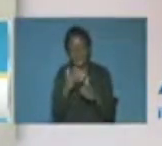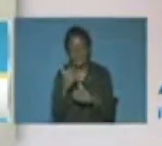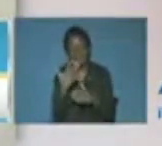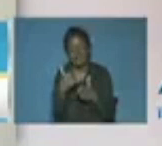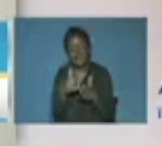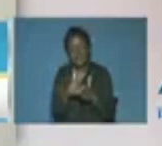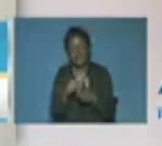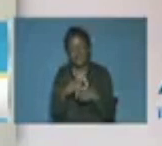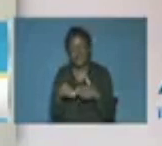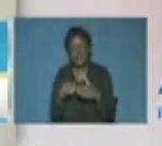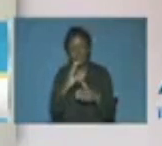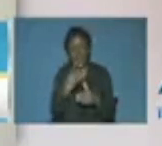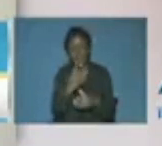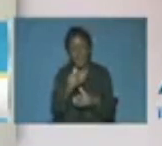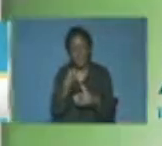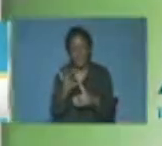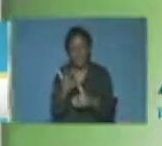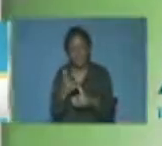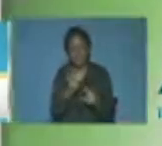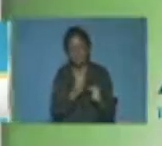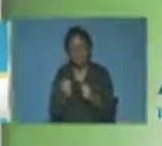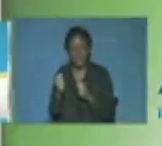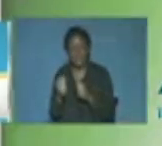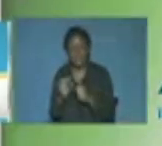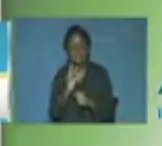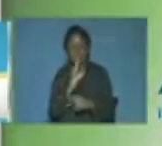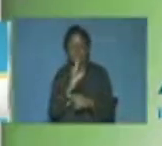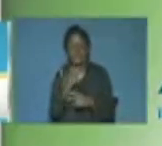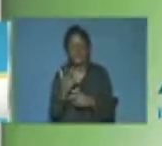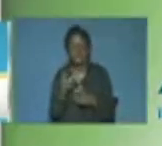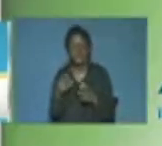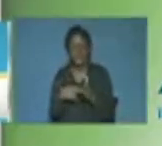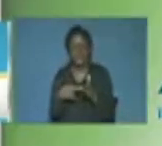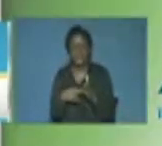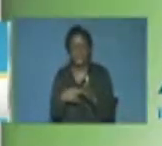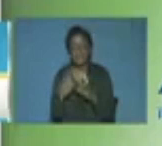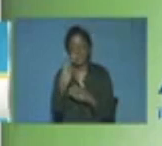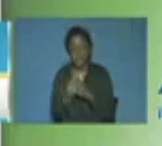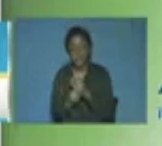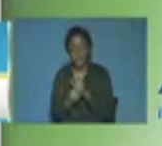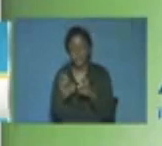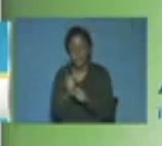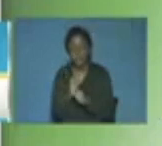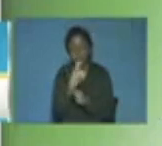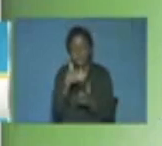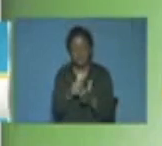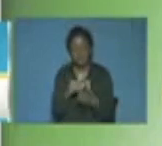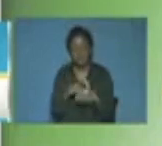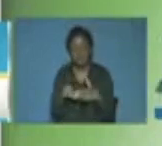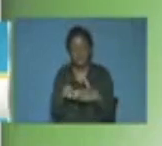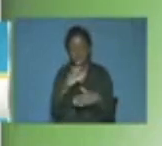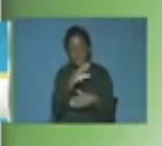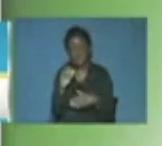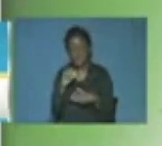and fifth were Traveling Tots Rental and Amazing Tours out of Grand Bahama that both received $5,000. Co-owner of One